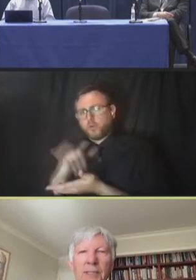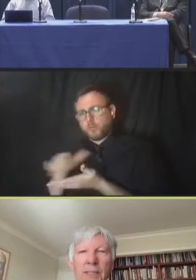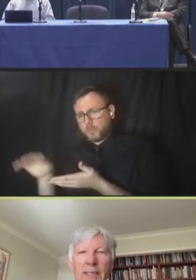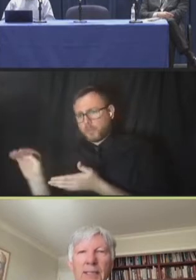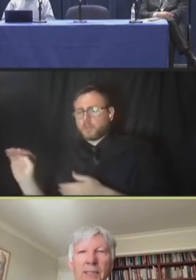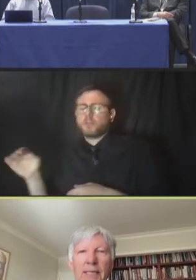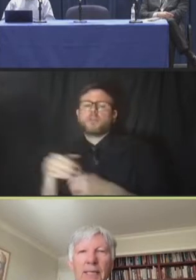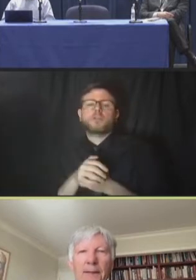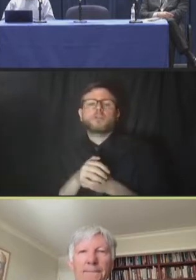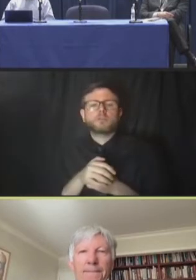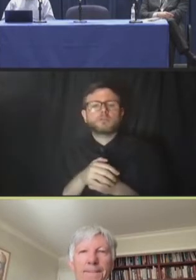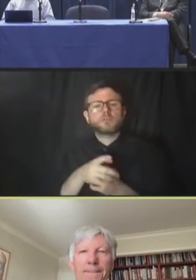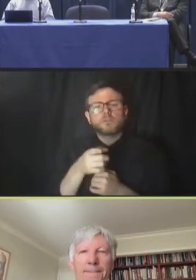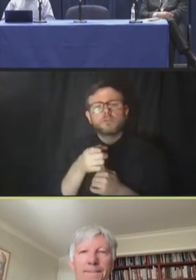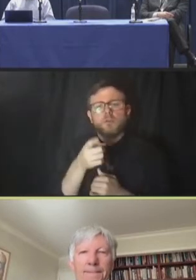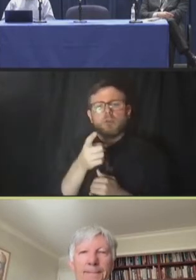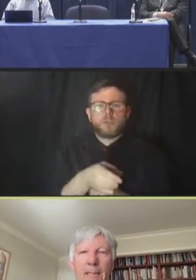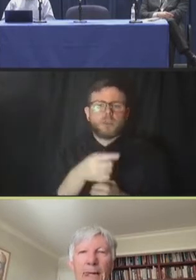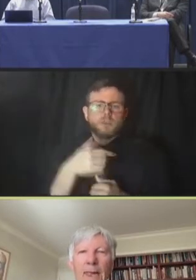vaccines. Next slide.